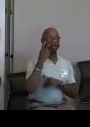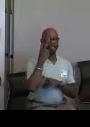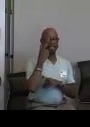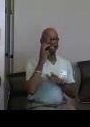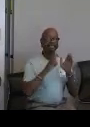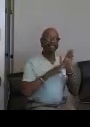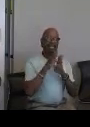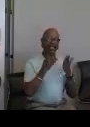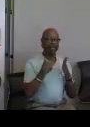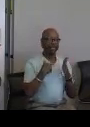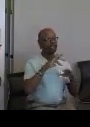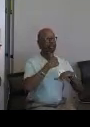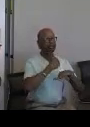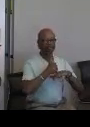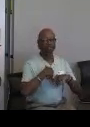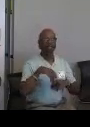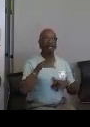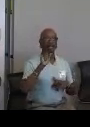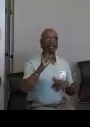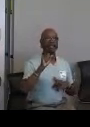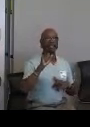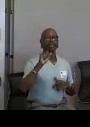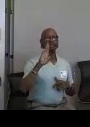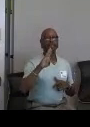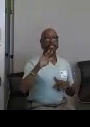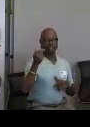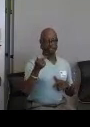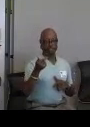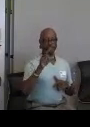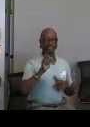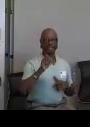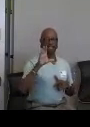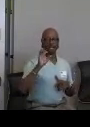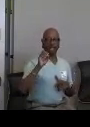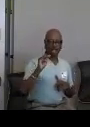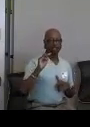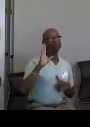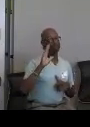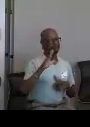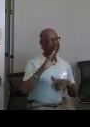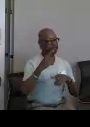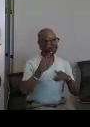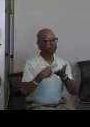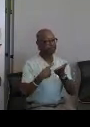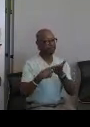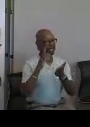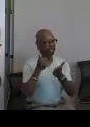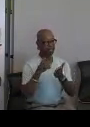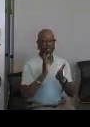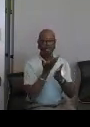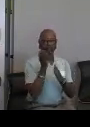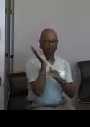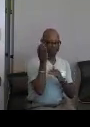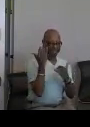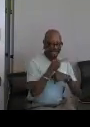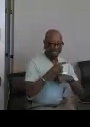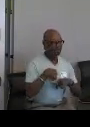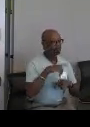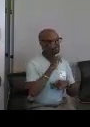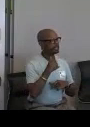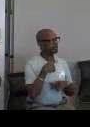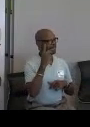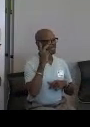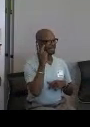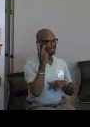created the website blindsvg.com, which we'll be talking about later on in our talk here. So I actually lost my